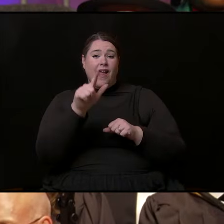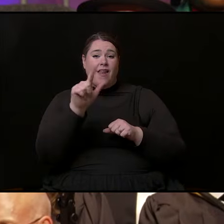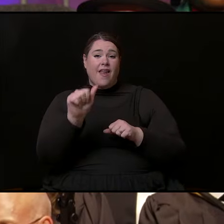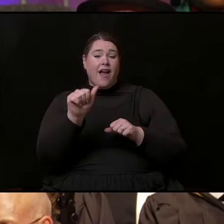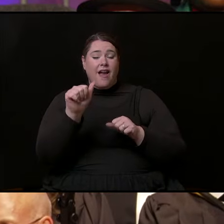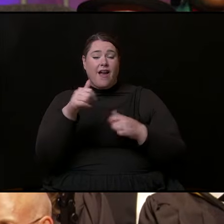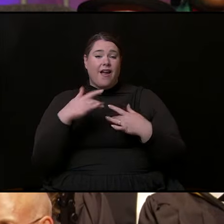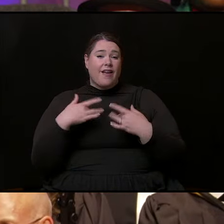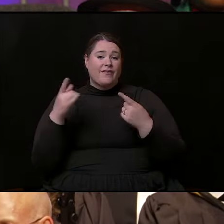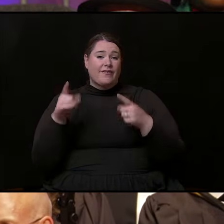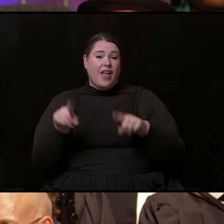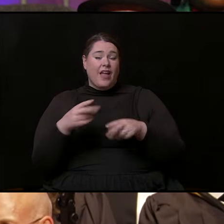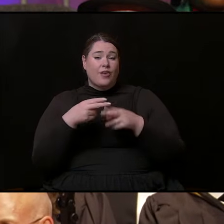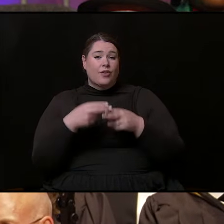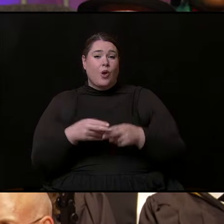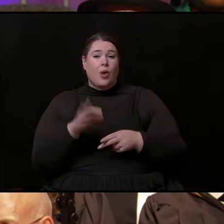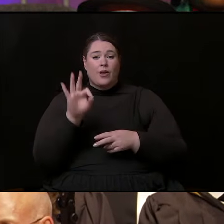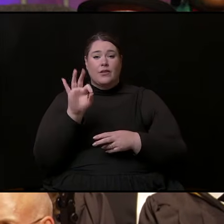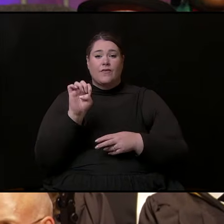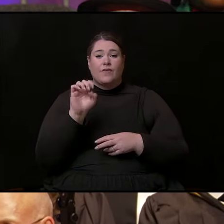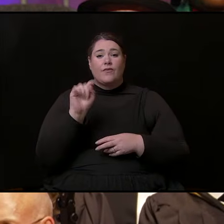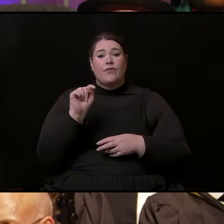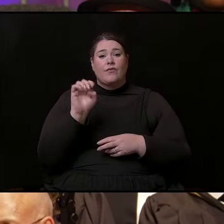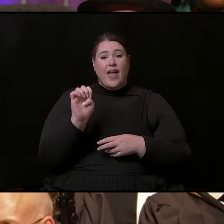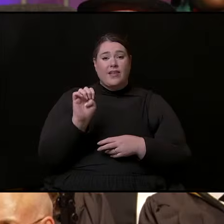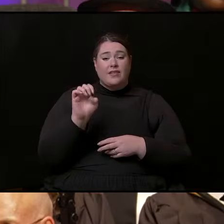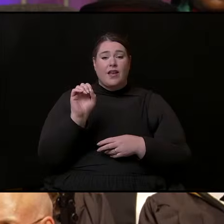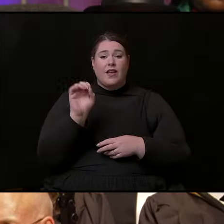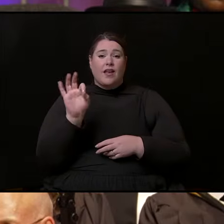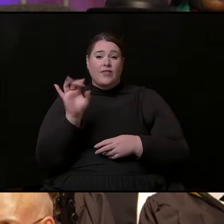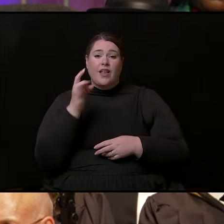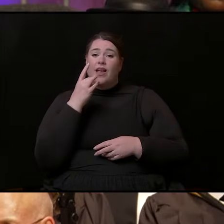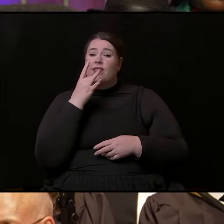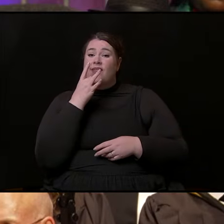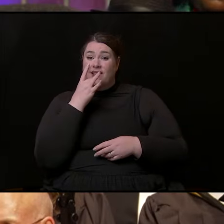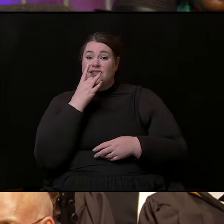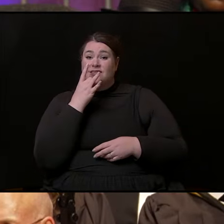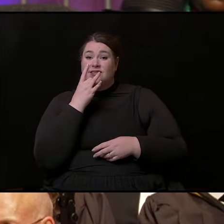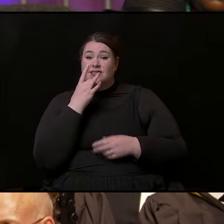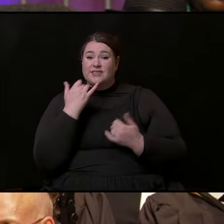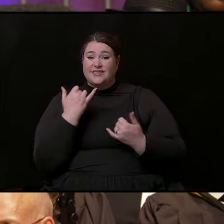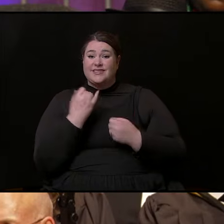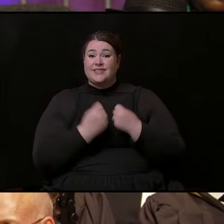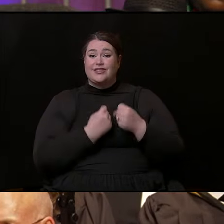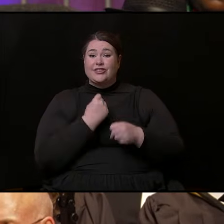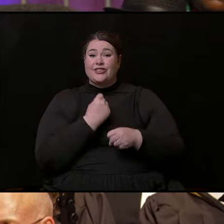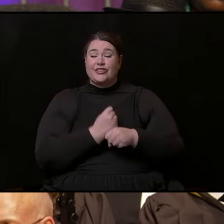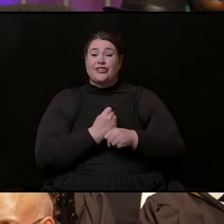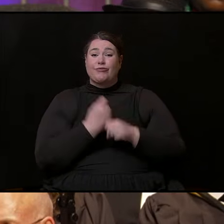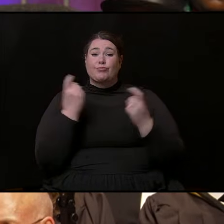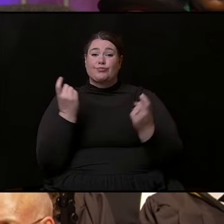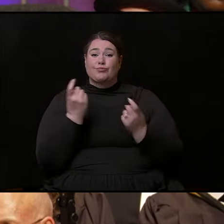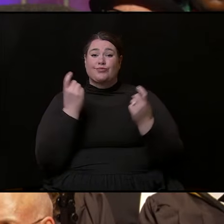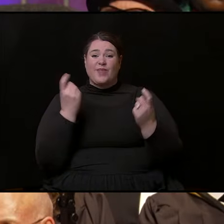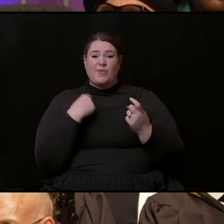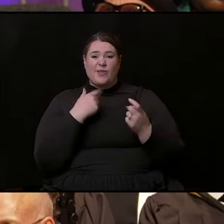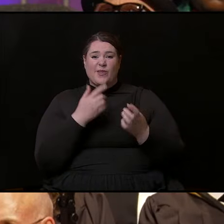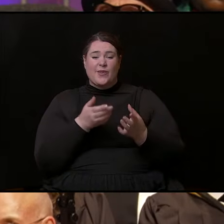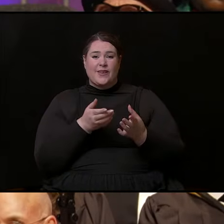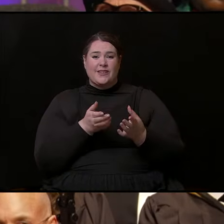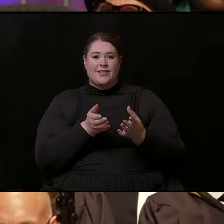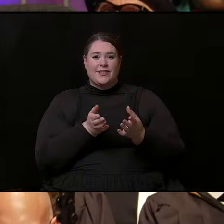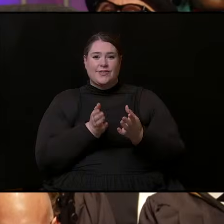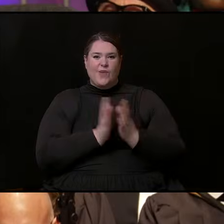called it the Fed of Lights. And that was earlier this year. I'm going to ask to speed this up a little